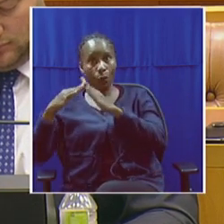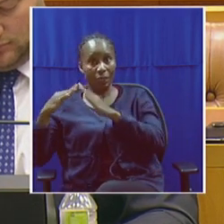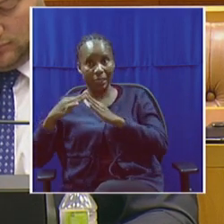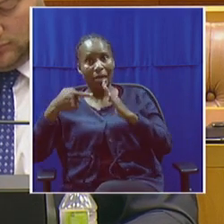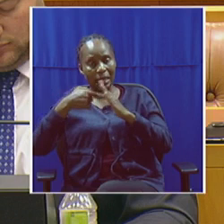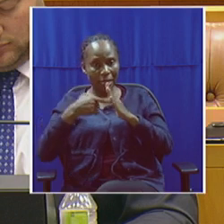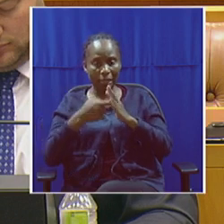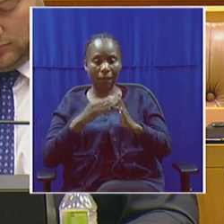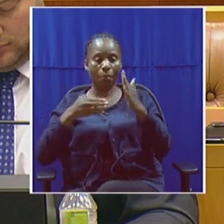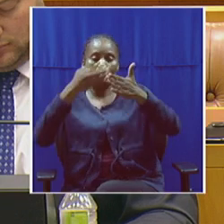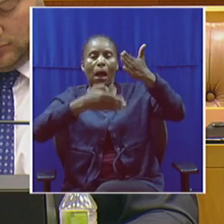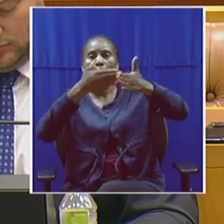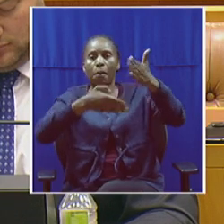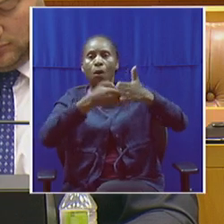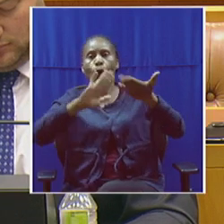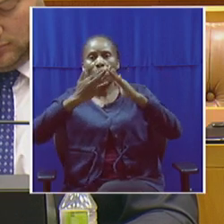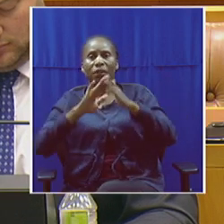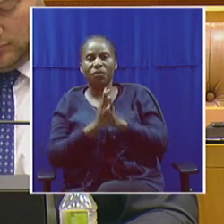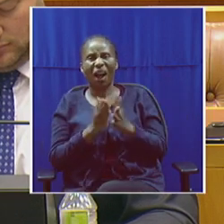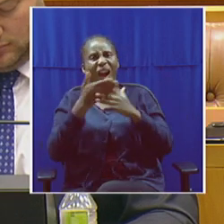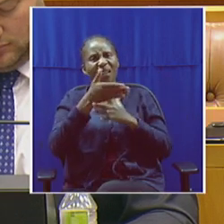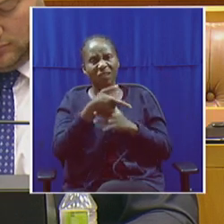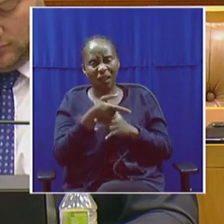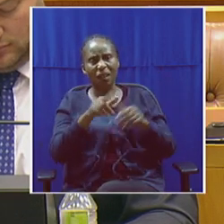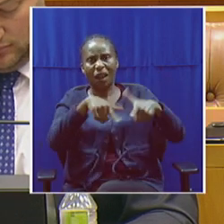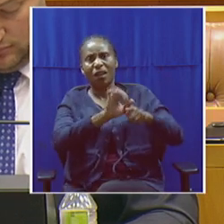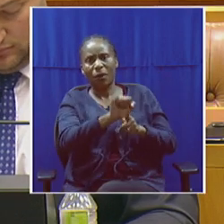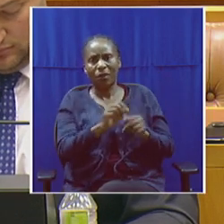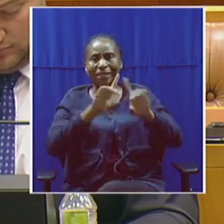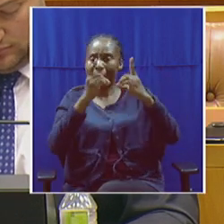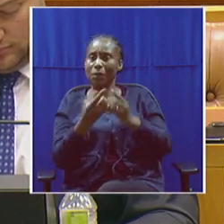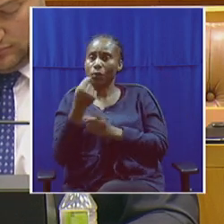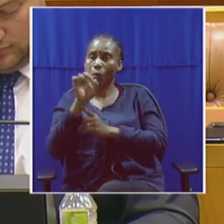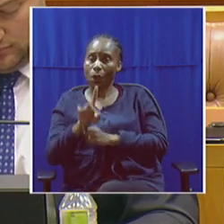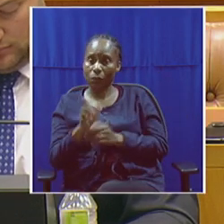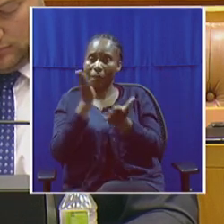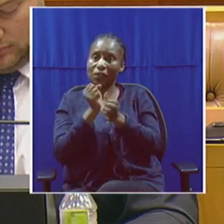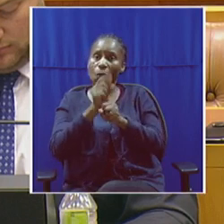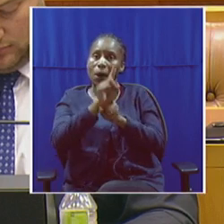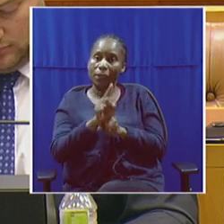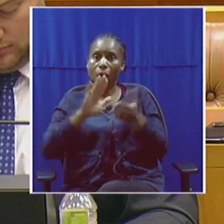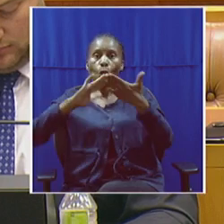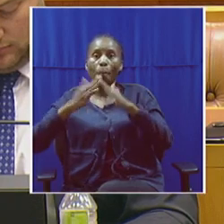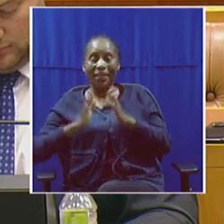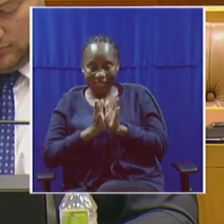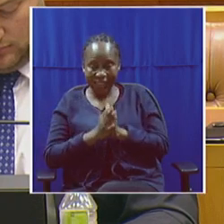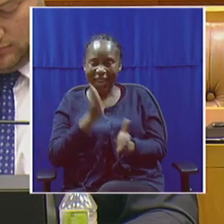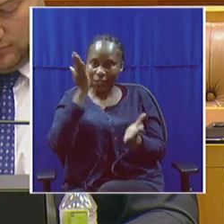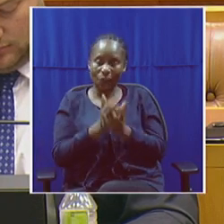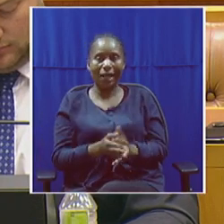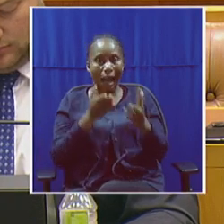actually get access to their wealth what is the department doing to ensure that Community actually get